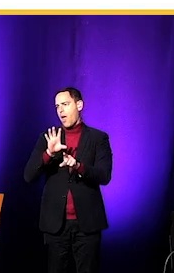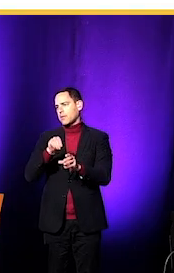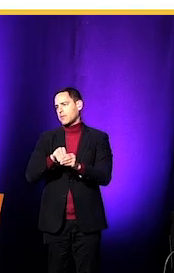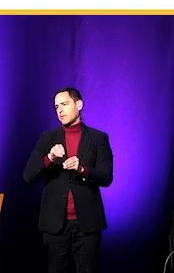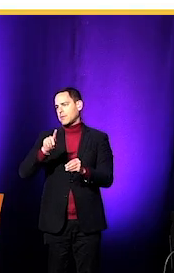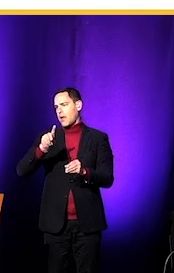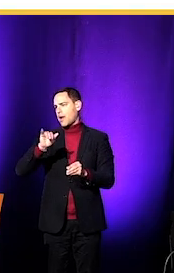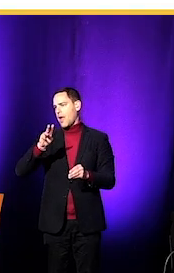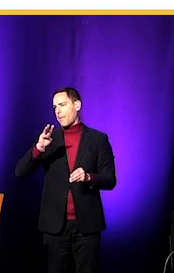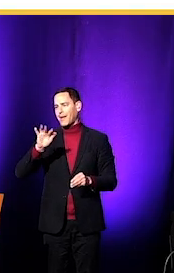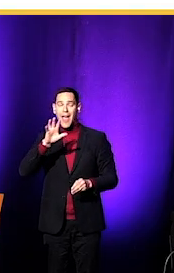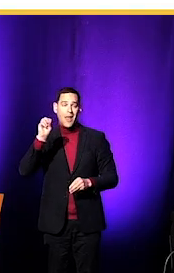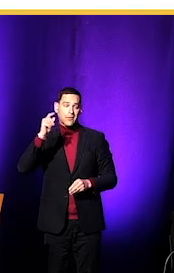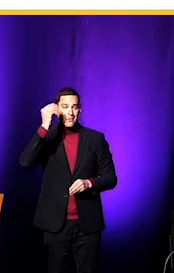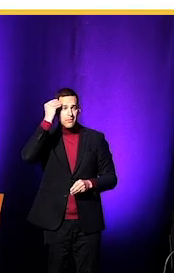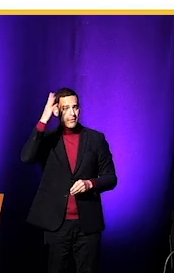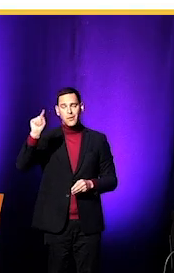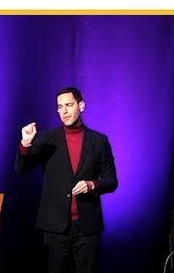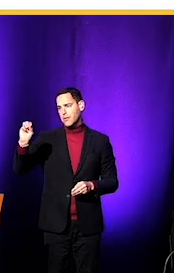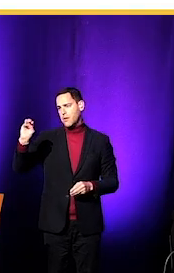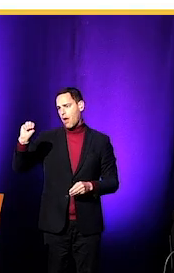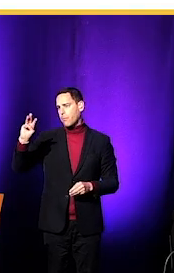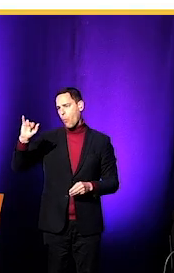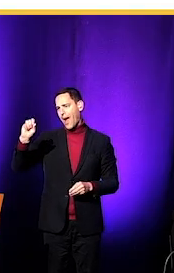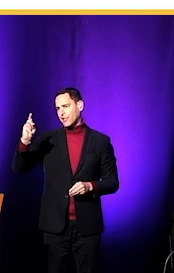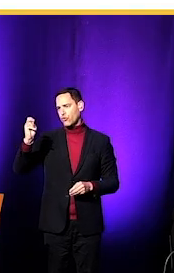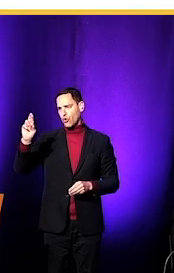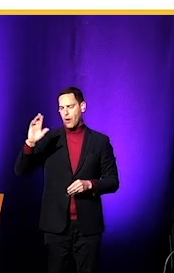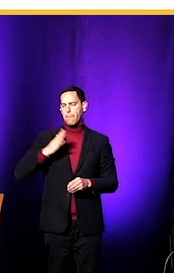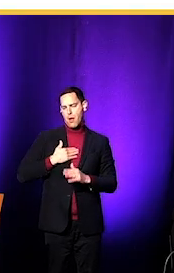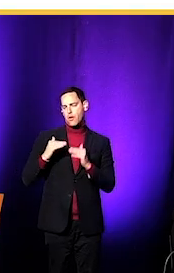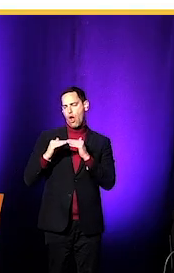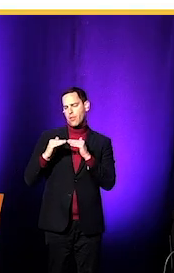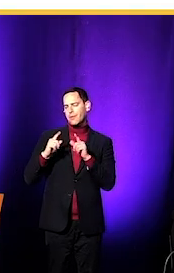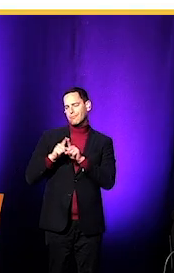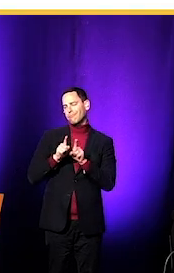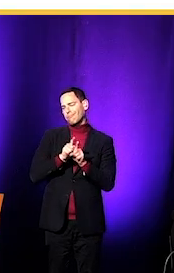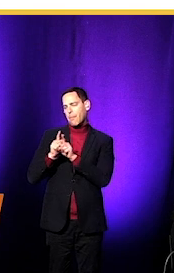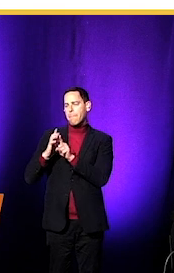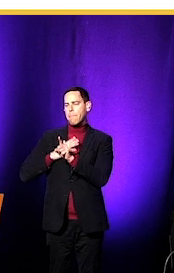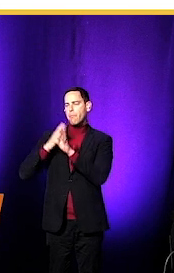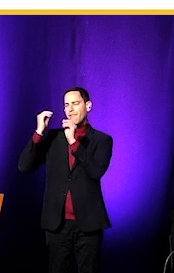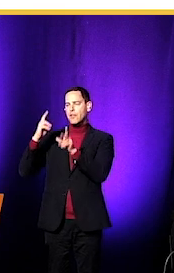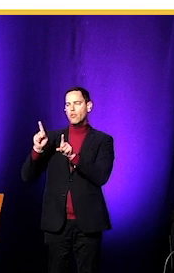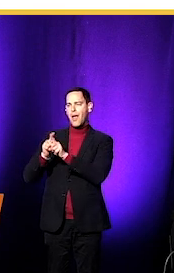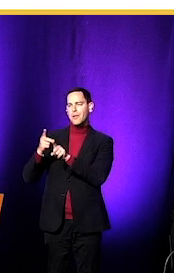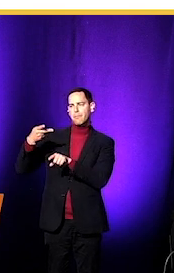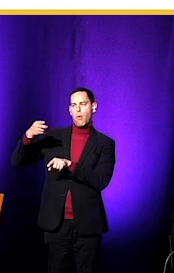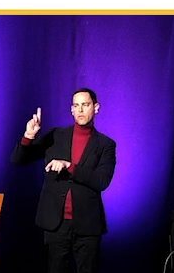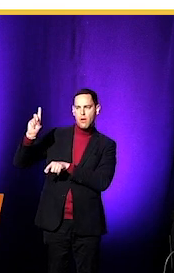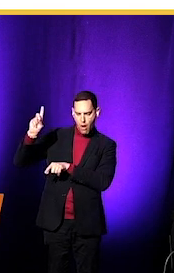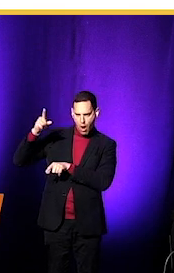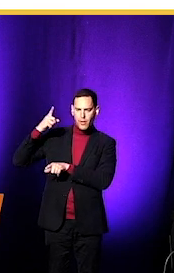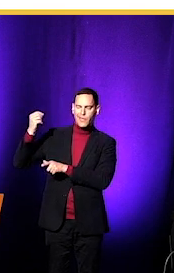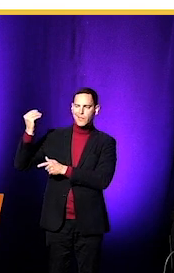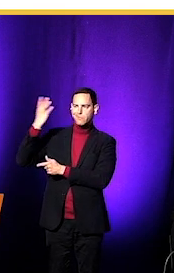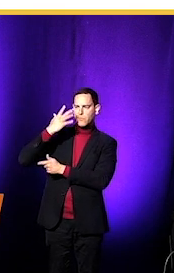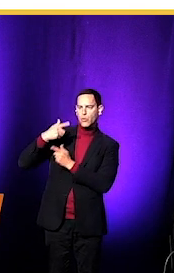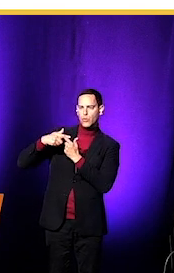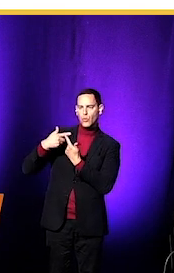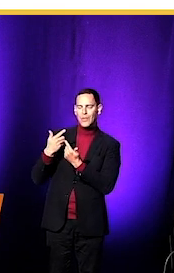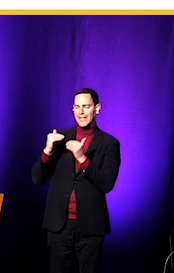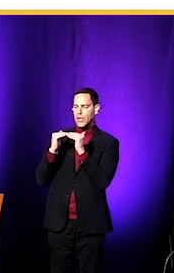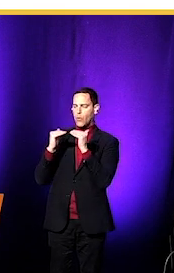Weisner was my colleague, but he was also my professor as a postdoc, who introduced me to ecocultural niche theory and